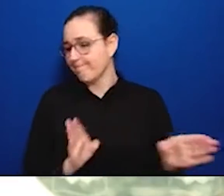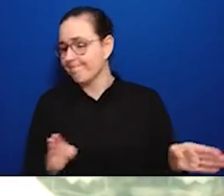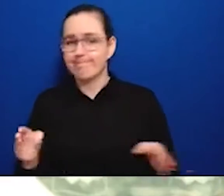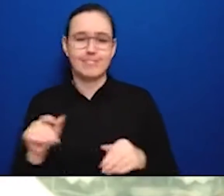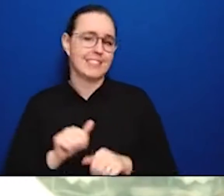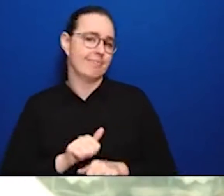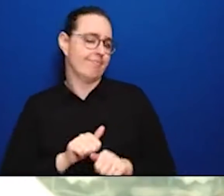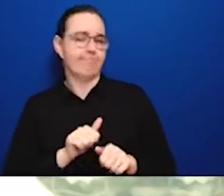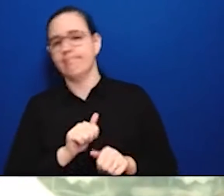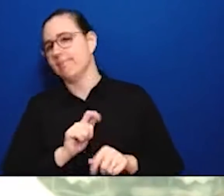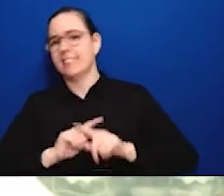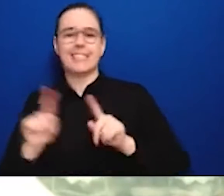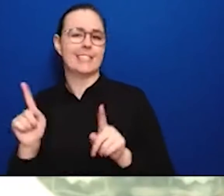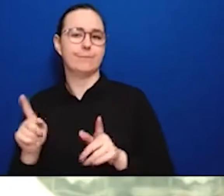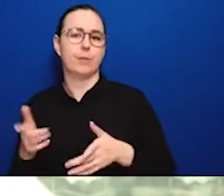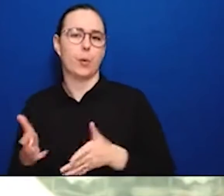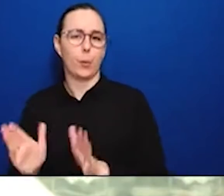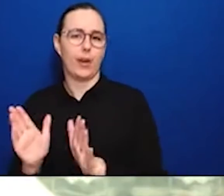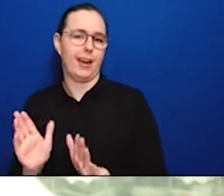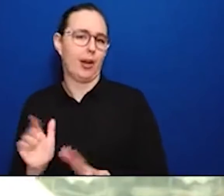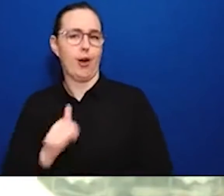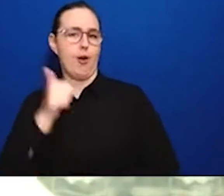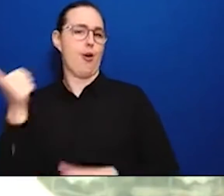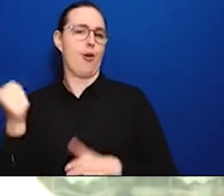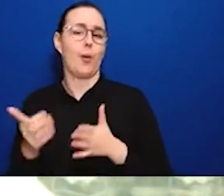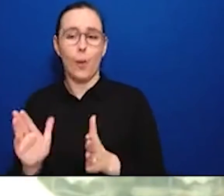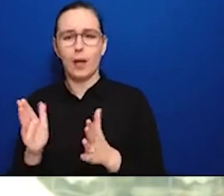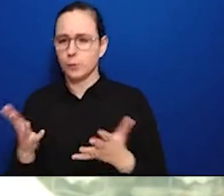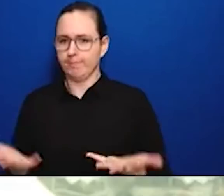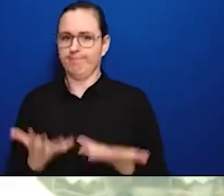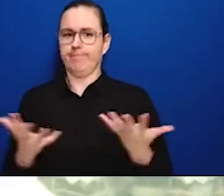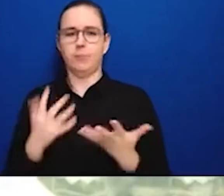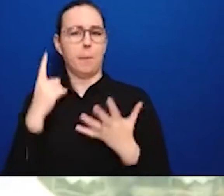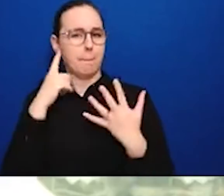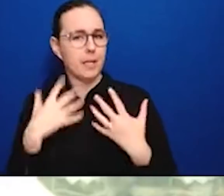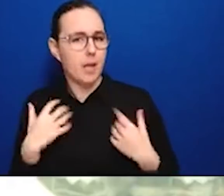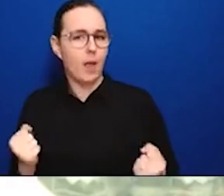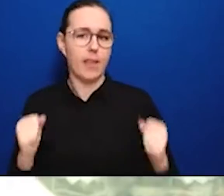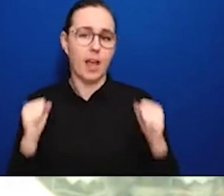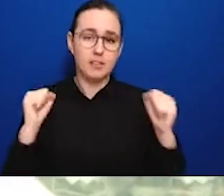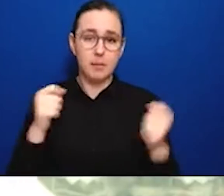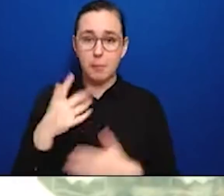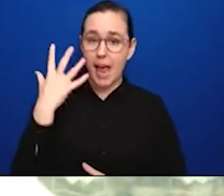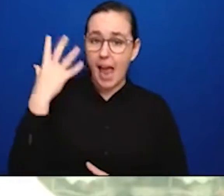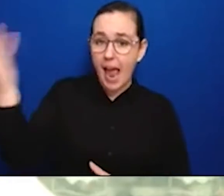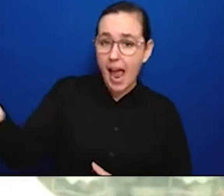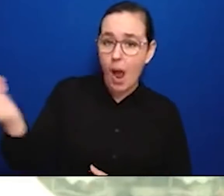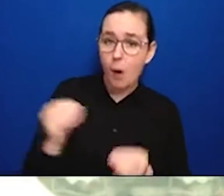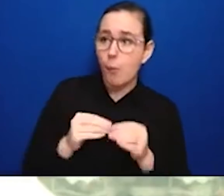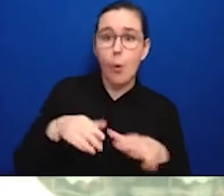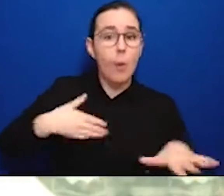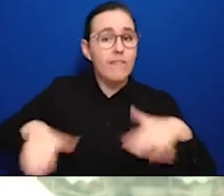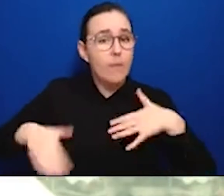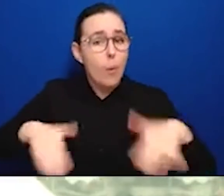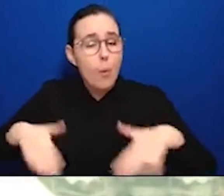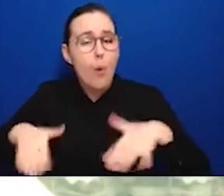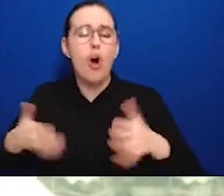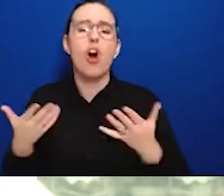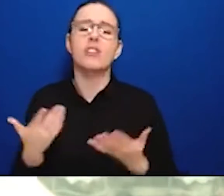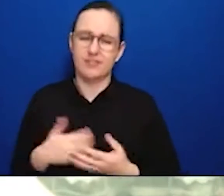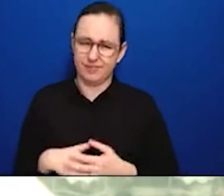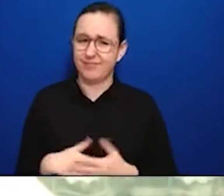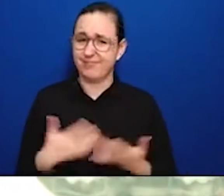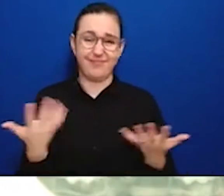that we get our supports for mental health, that we're getting our exercise, that we're going out with our families for walks through these challenging times, because it's going to be